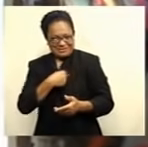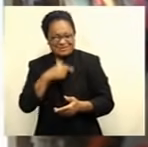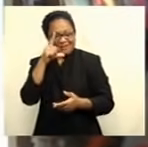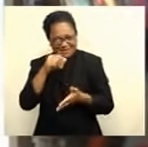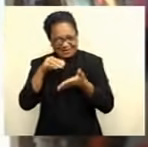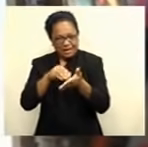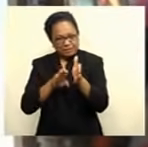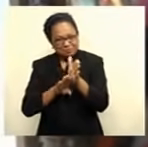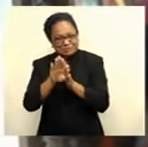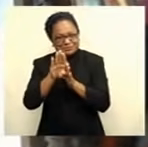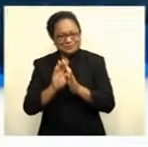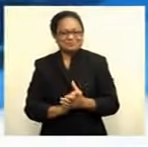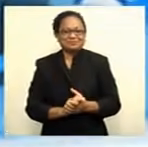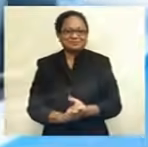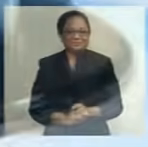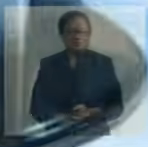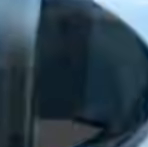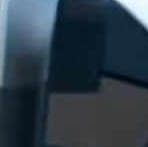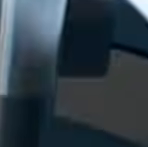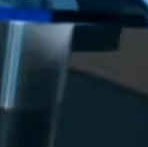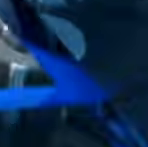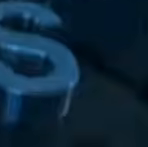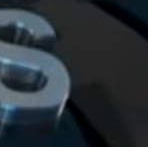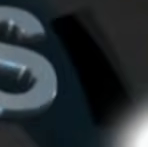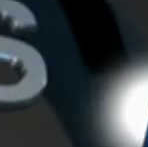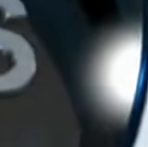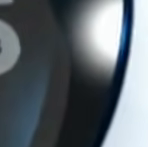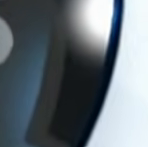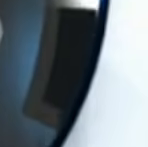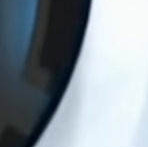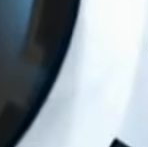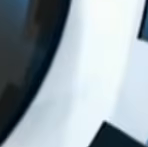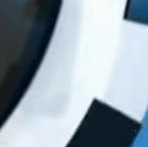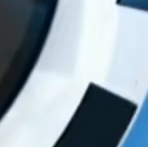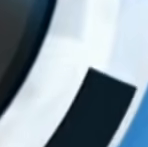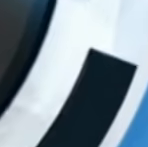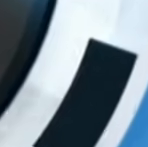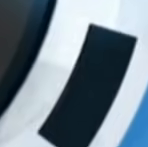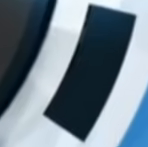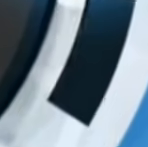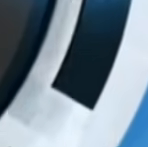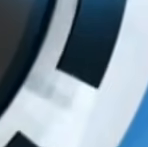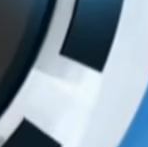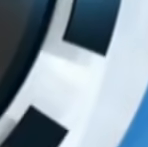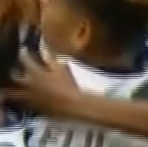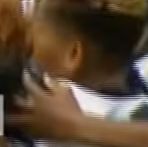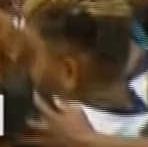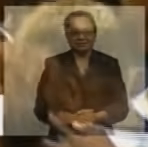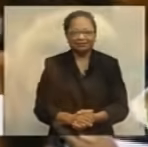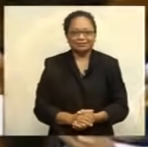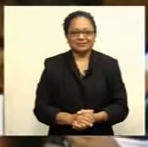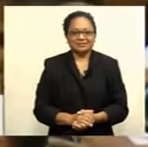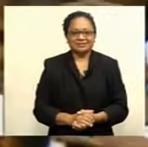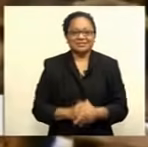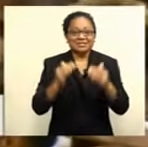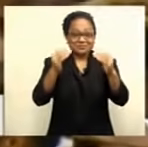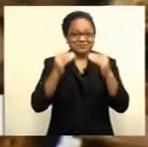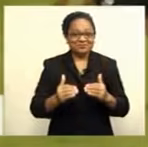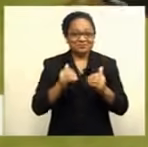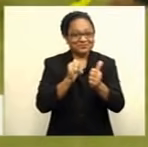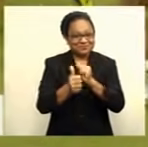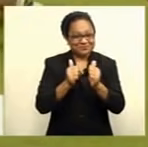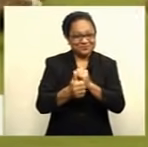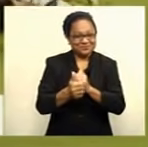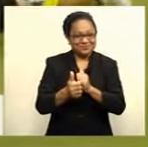Kumar, FBC News. Ahead in